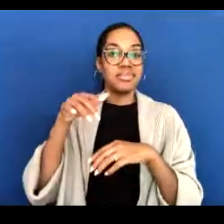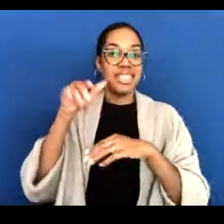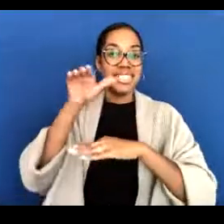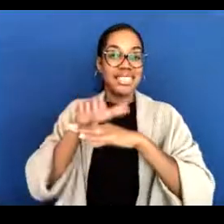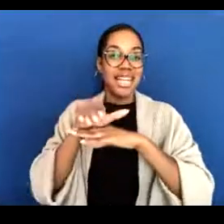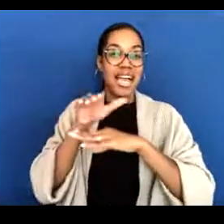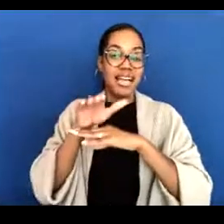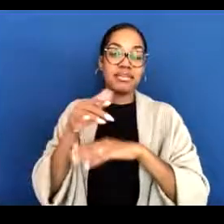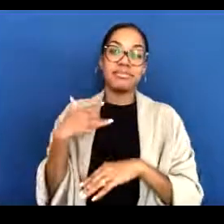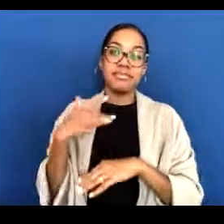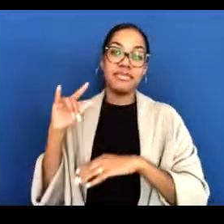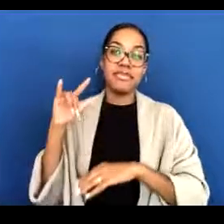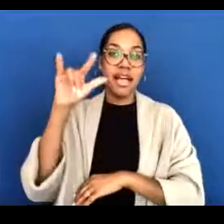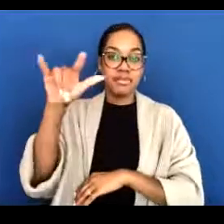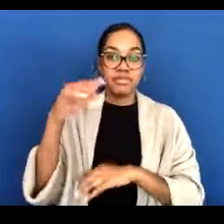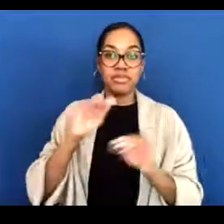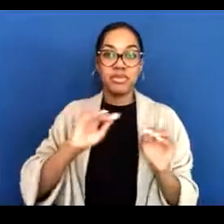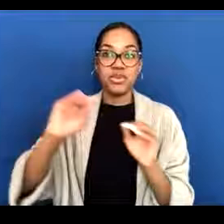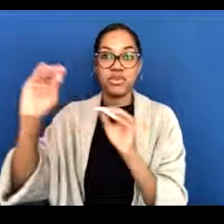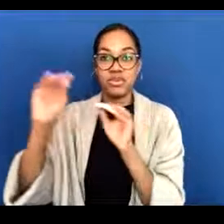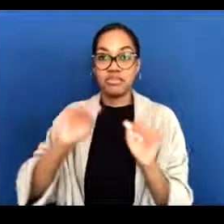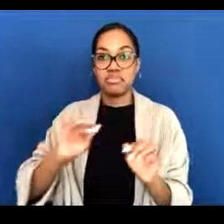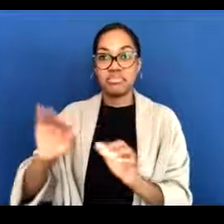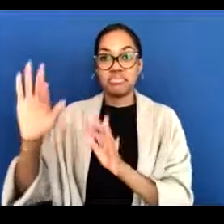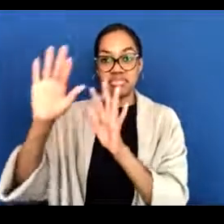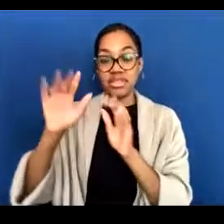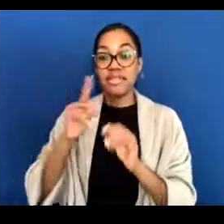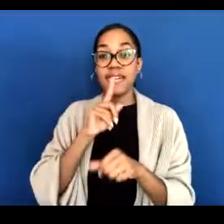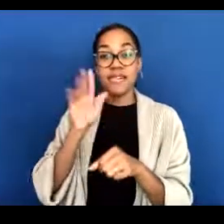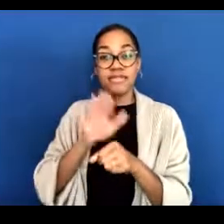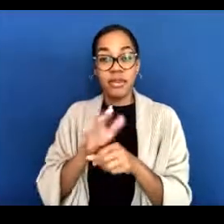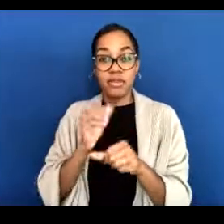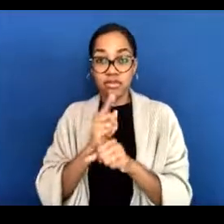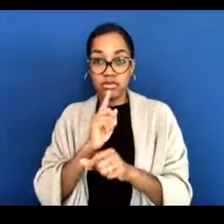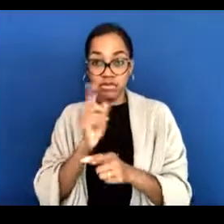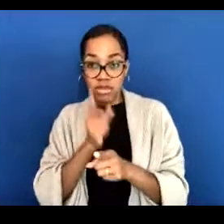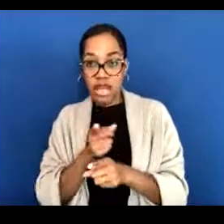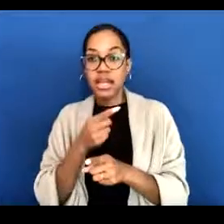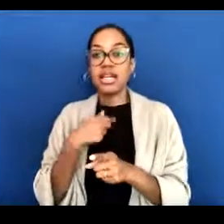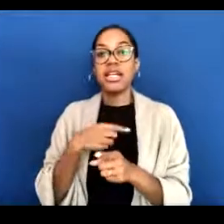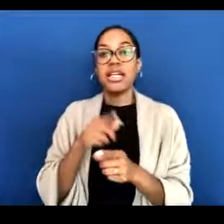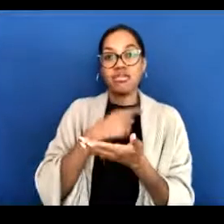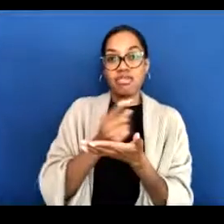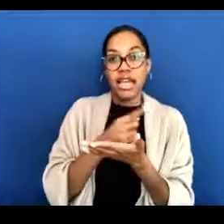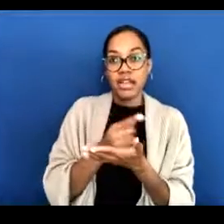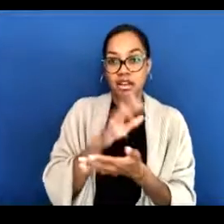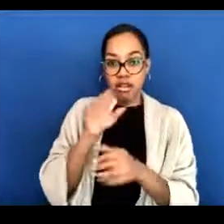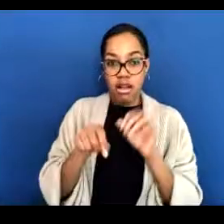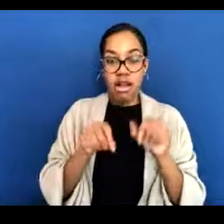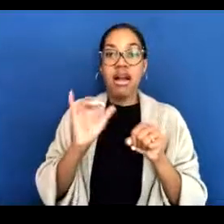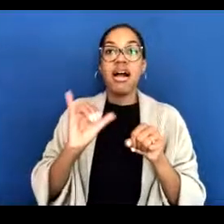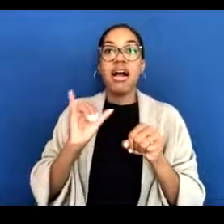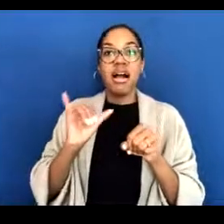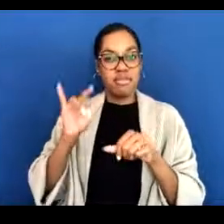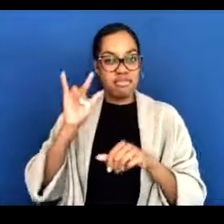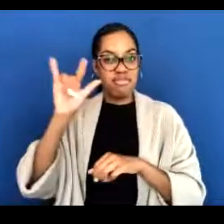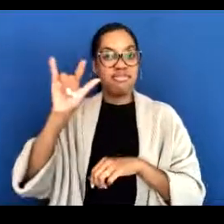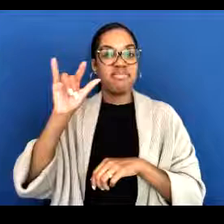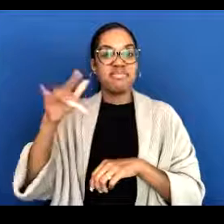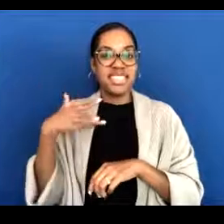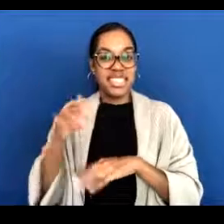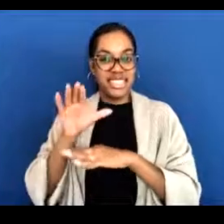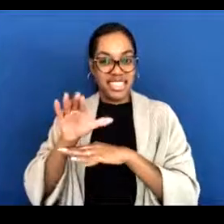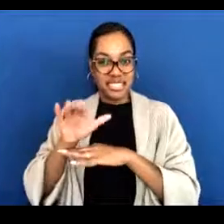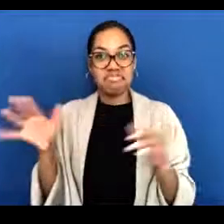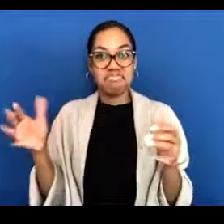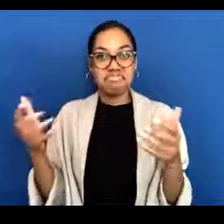there. And they were confirming that with their radar studies here in the Great Lakes. Now, looking at our local National Weather Service radar here